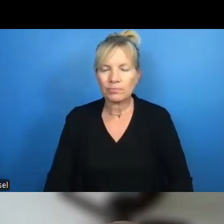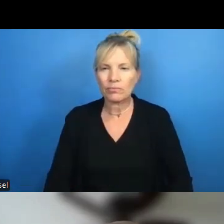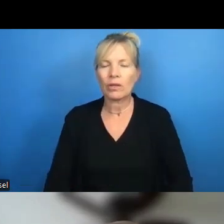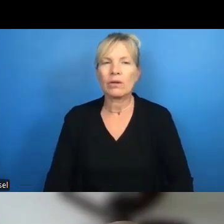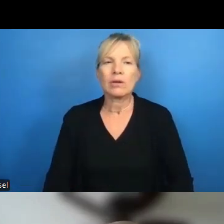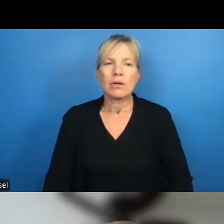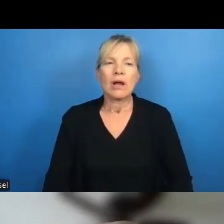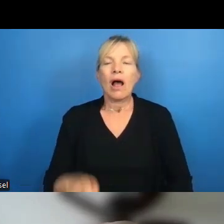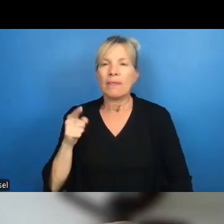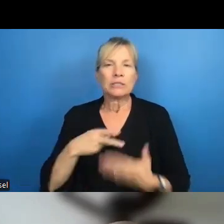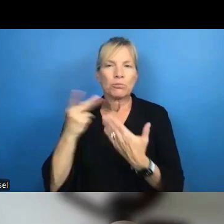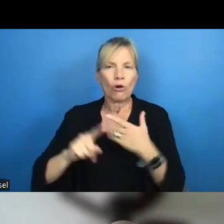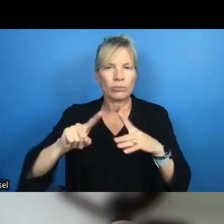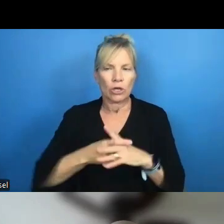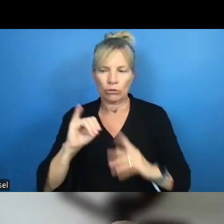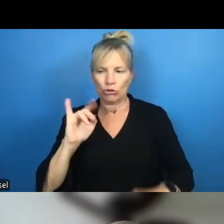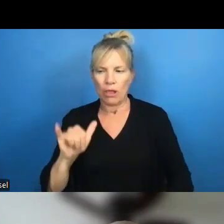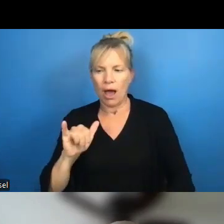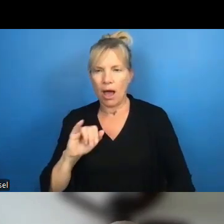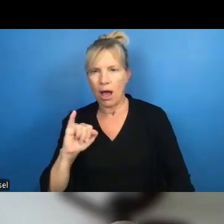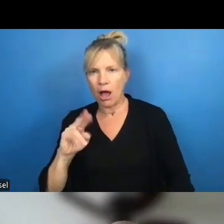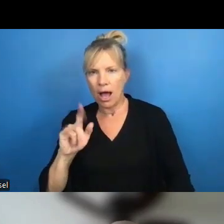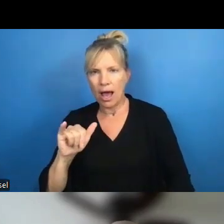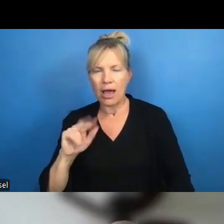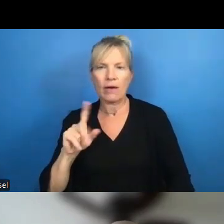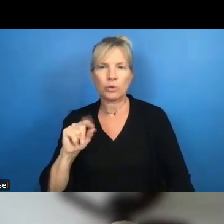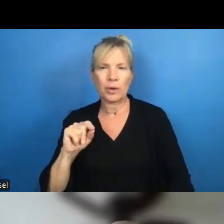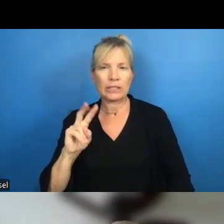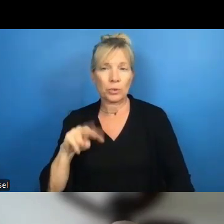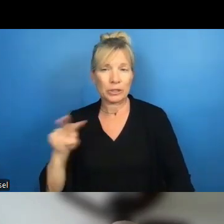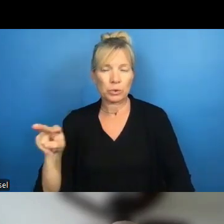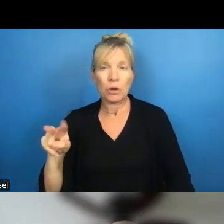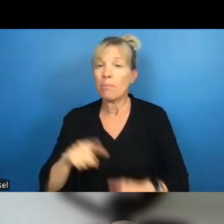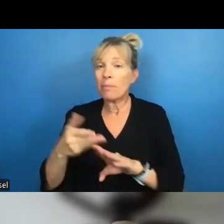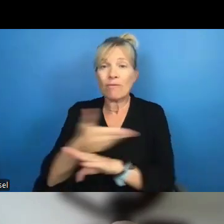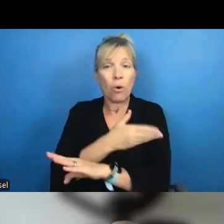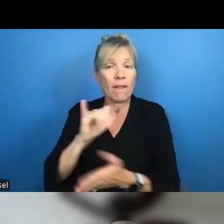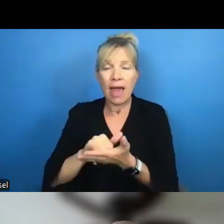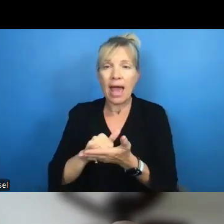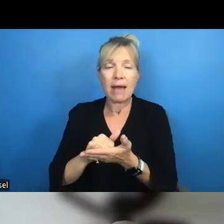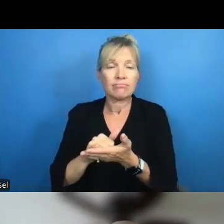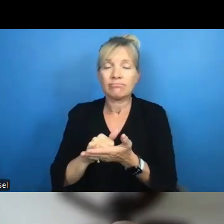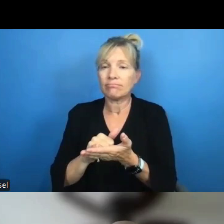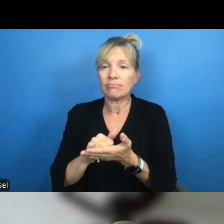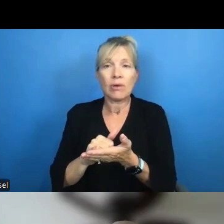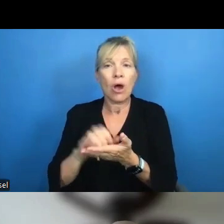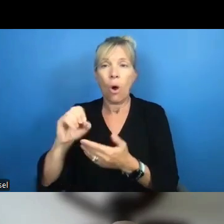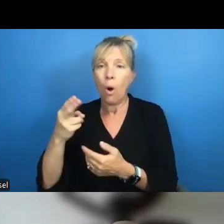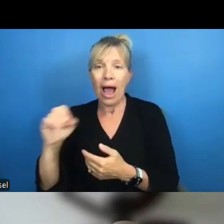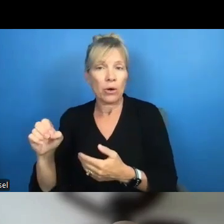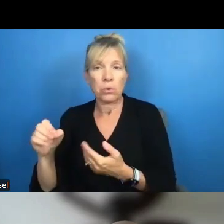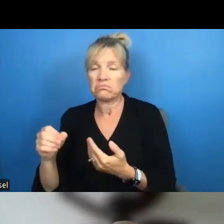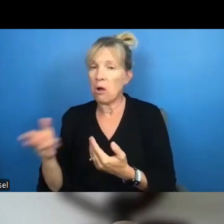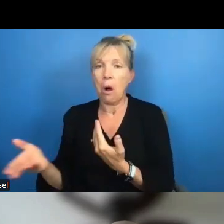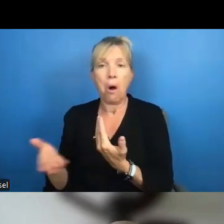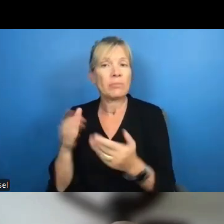Rise program began in July of 2022. Prior to that, Ohio, like Arizona, had a